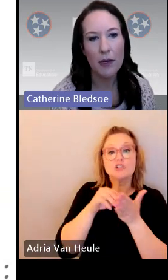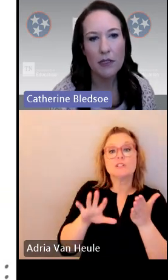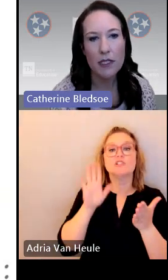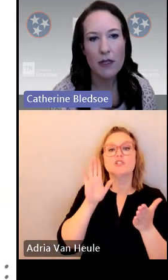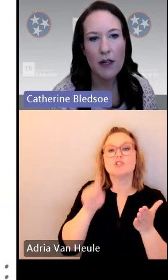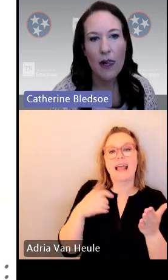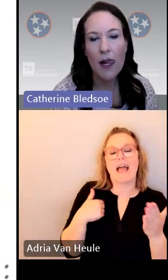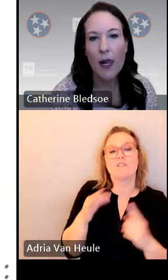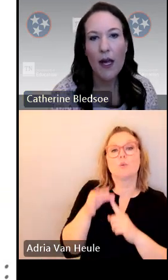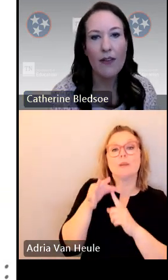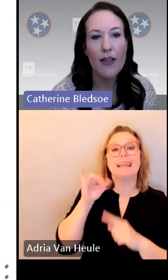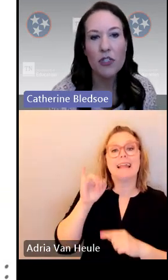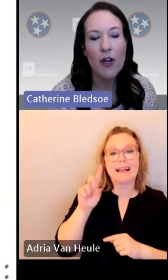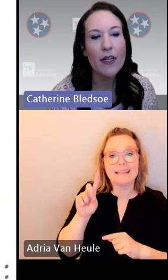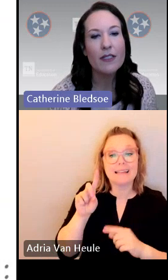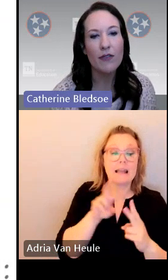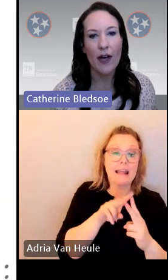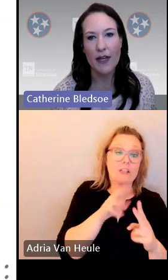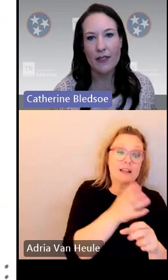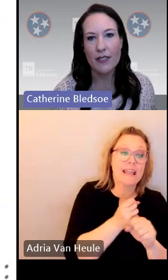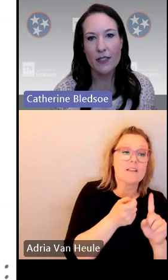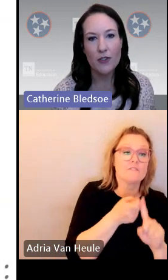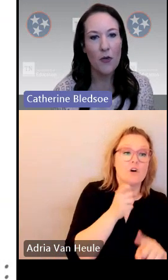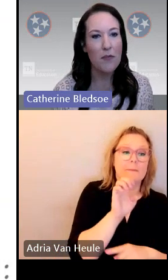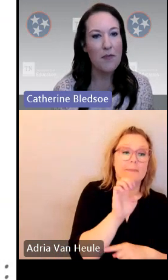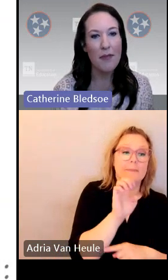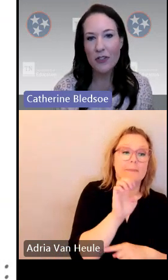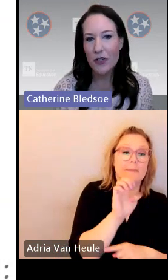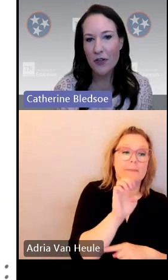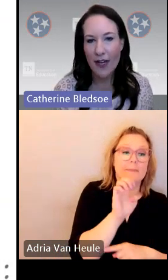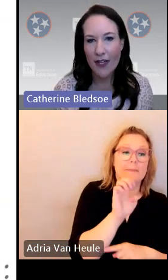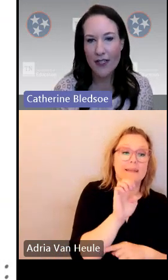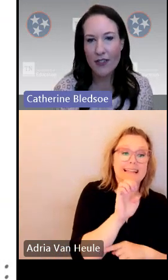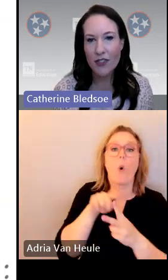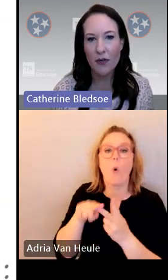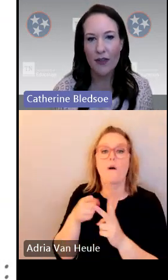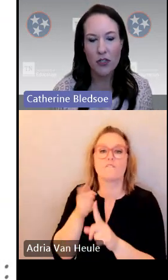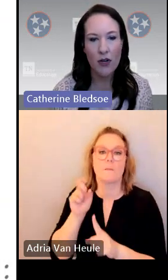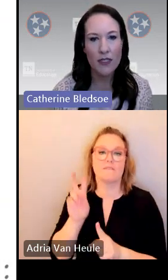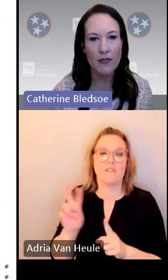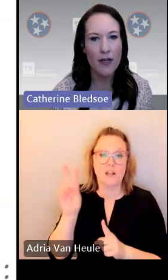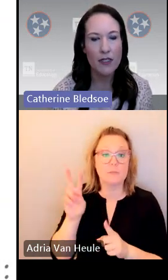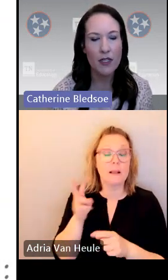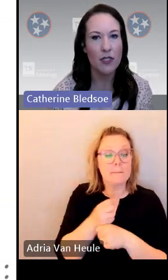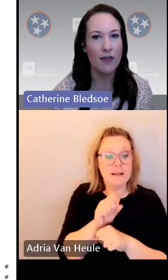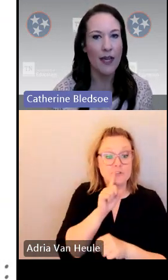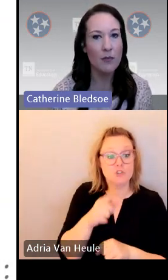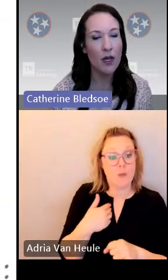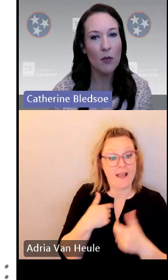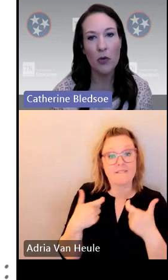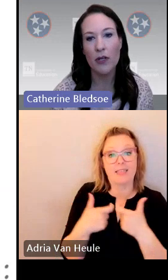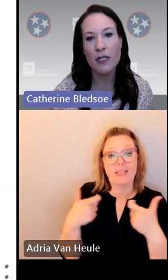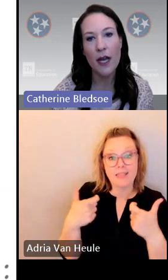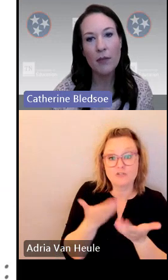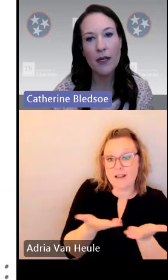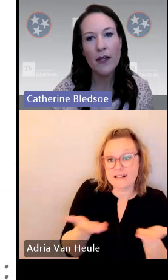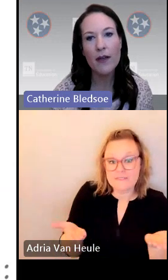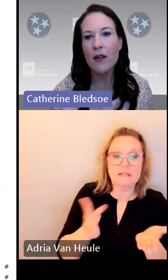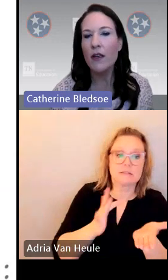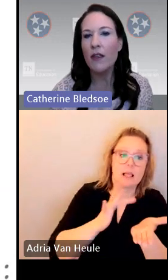from Vanderbilt. An electronic device. So make sure you have access to an electronic device such as a laptop